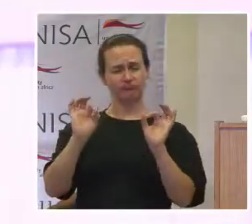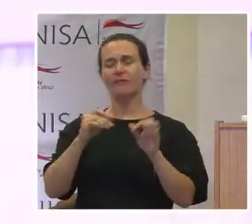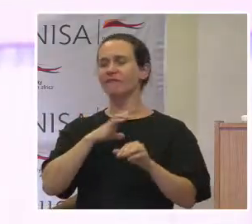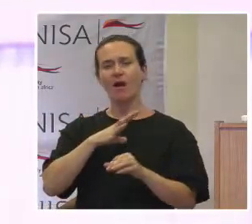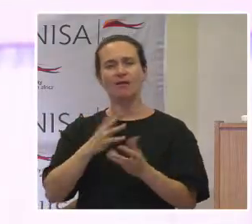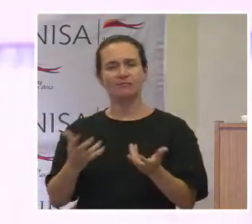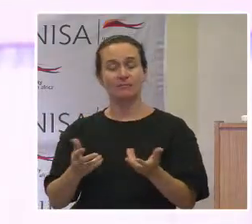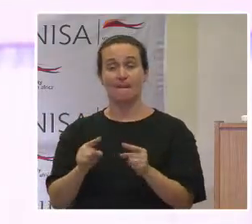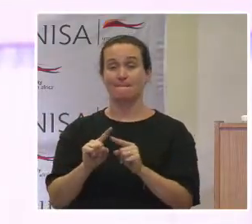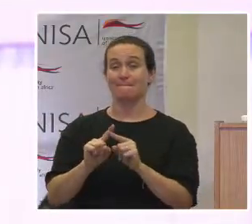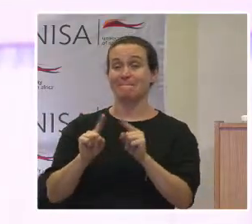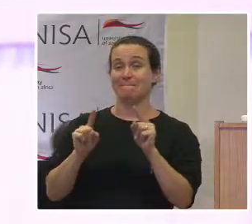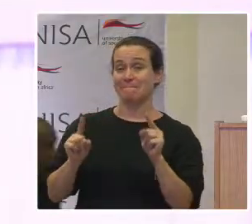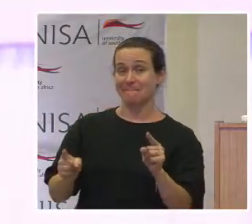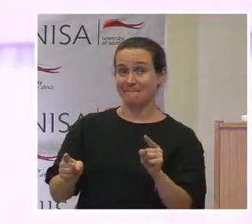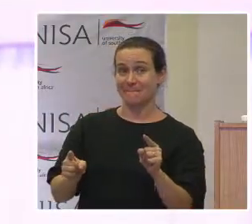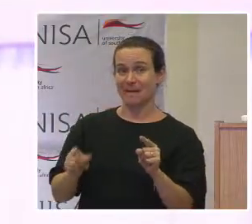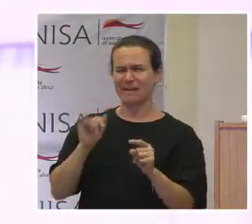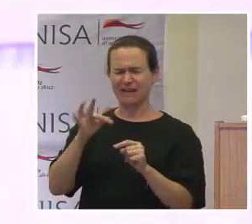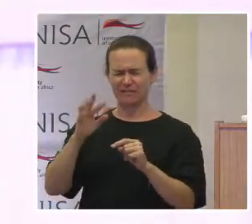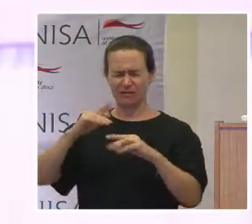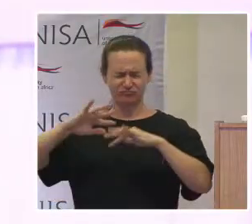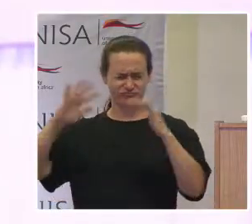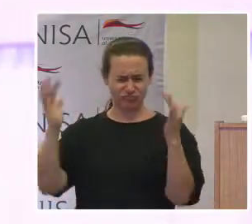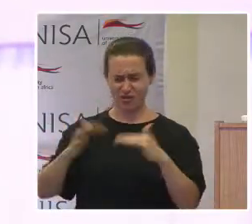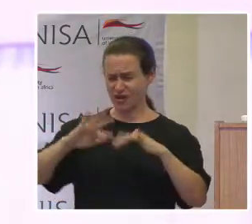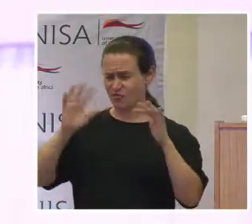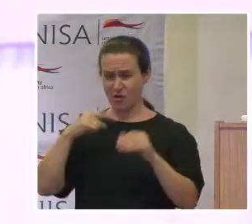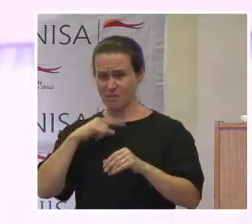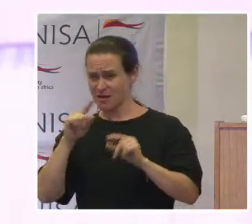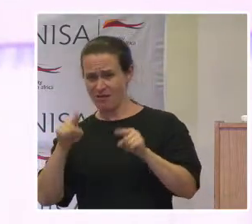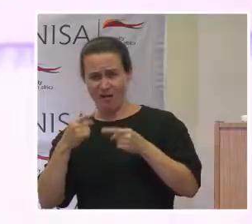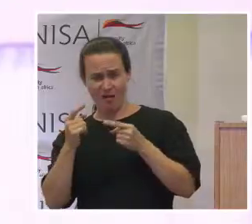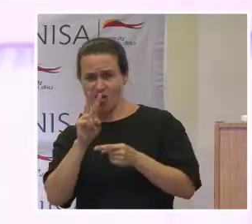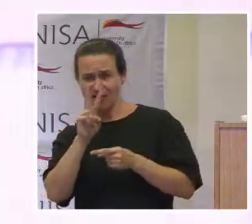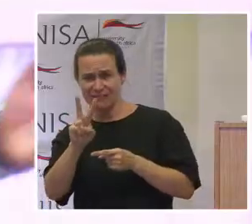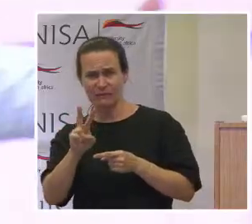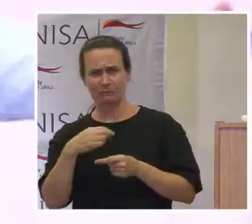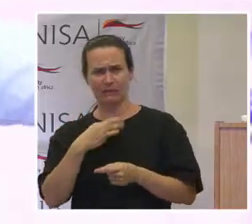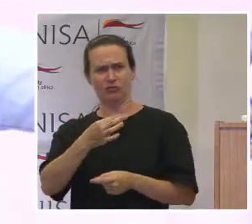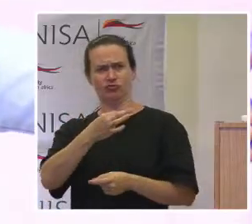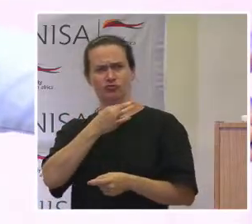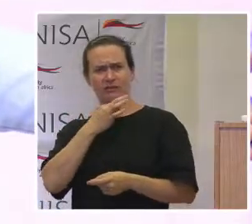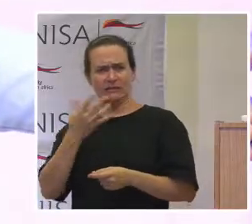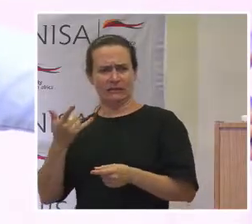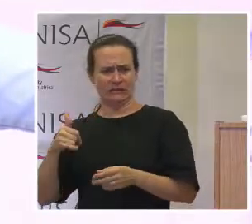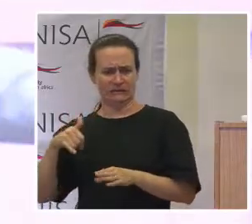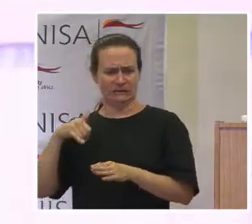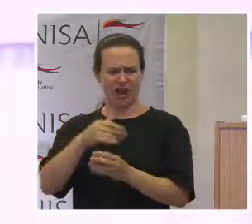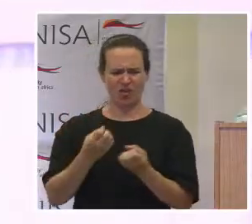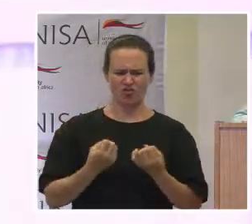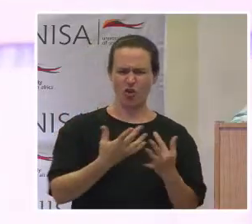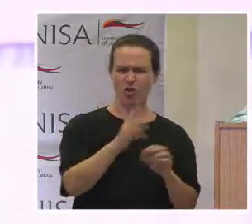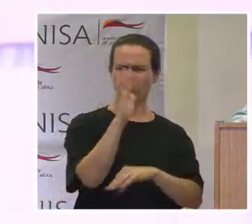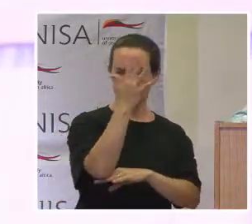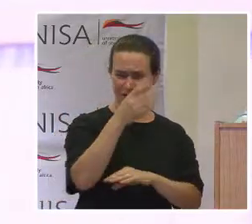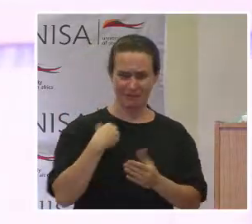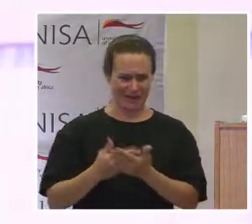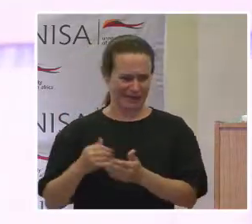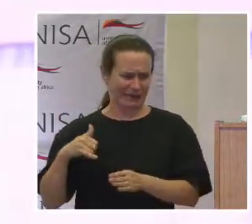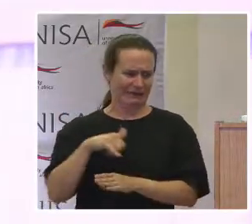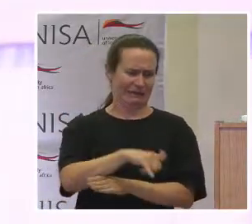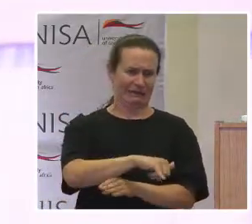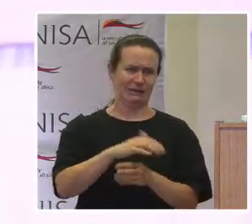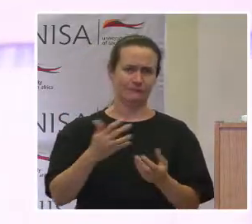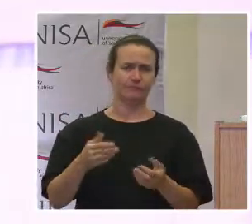However, what happens when the weather is bad and you cannot see? You risk flying into terrain. So over the years, technology